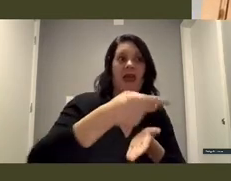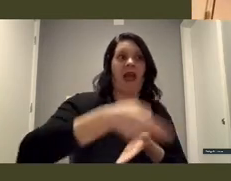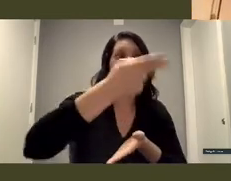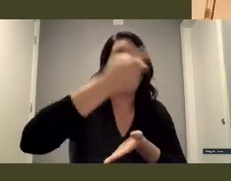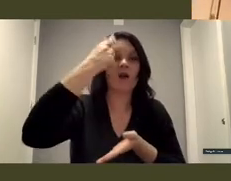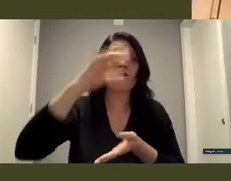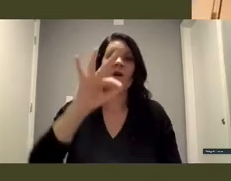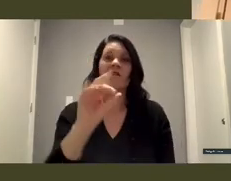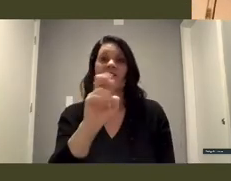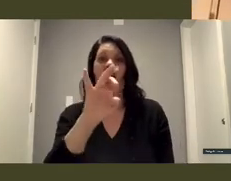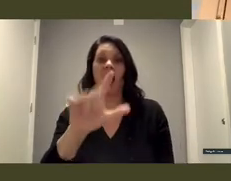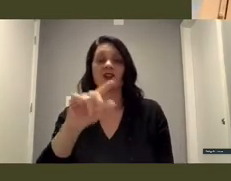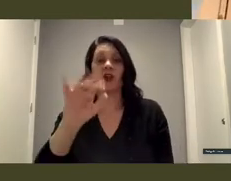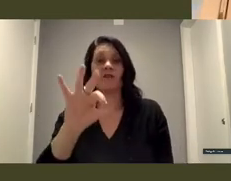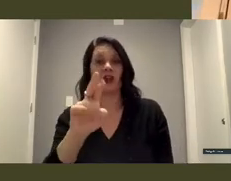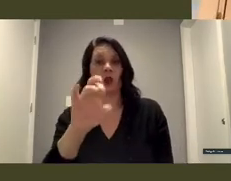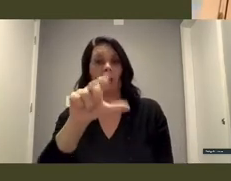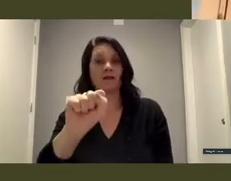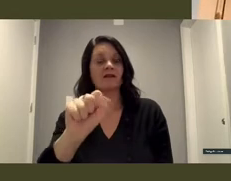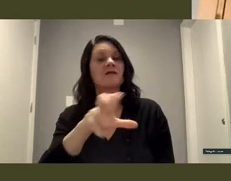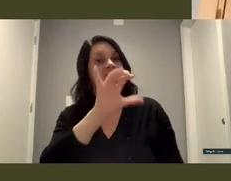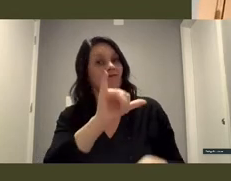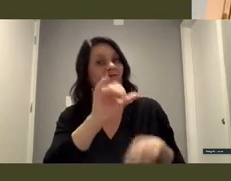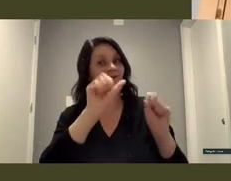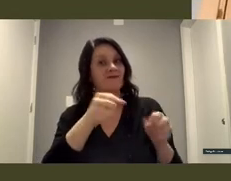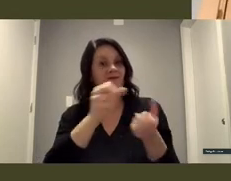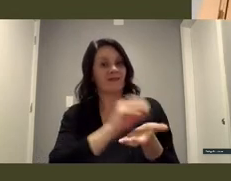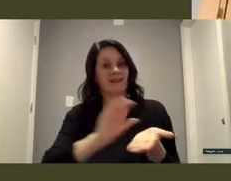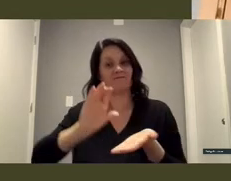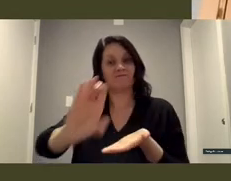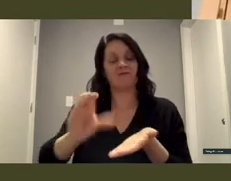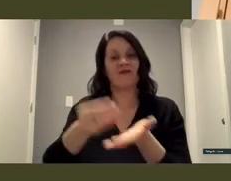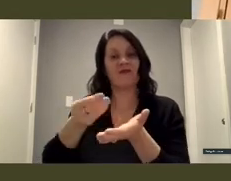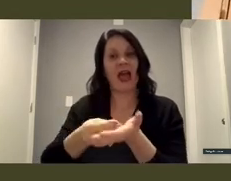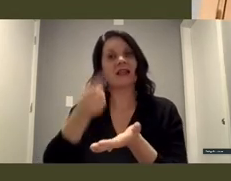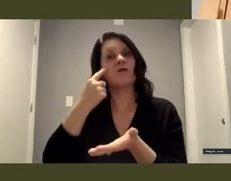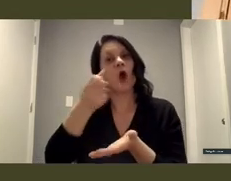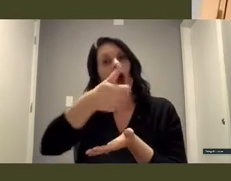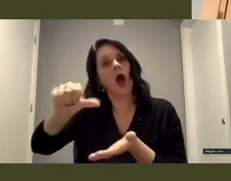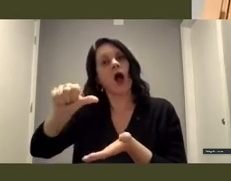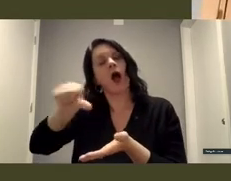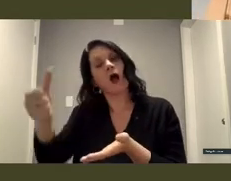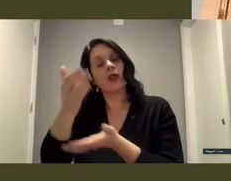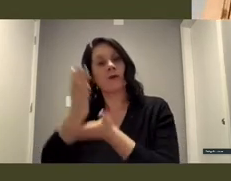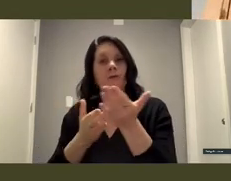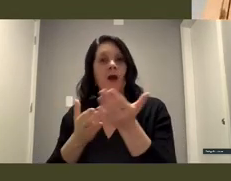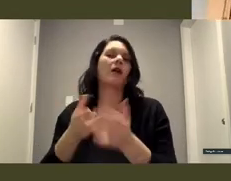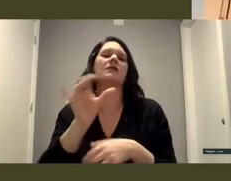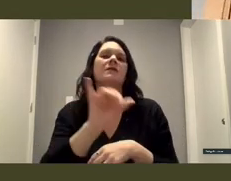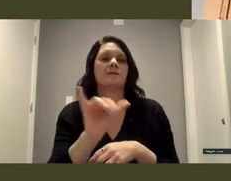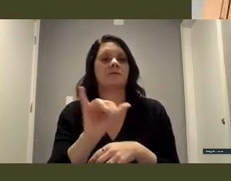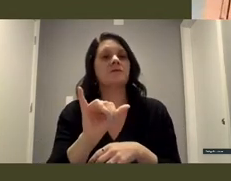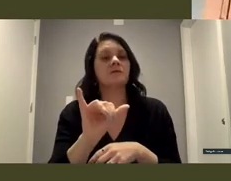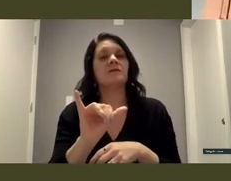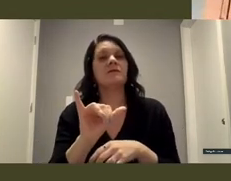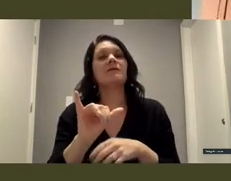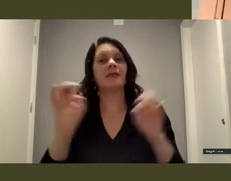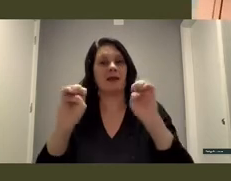fuels that can then go into financing some of the other areas of public goods, such as the early warning systems. So